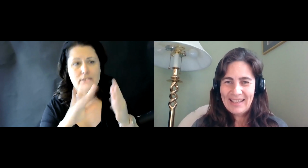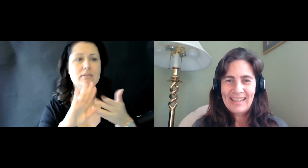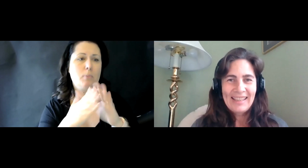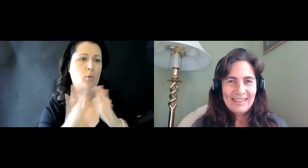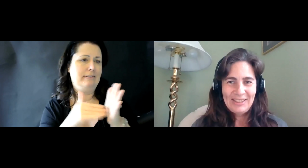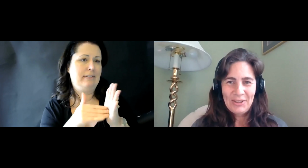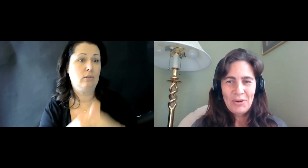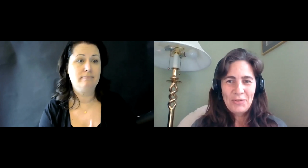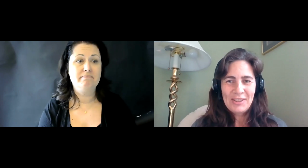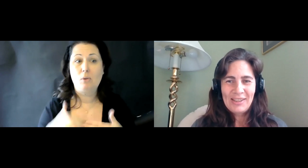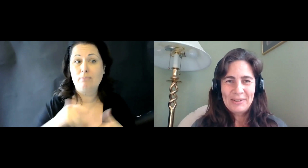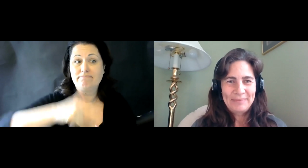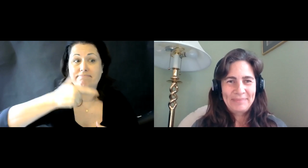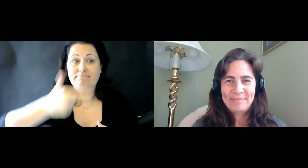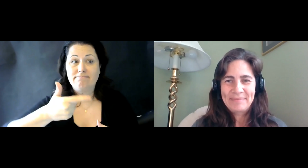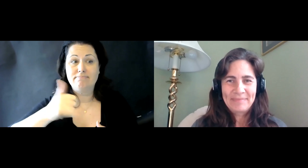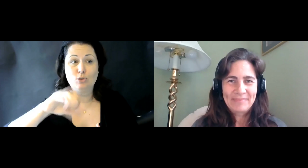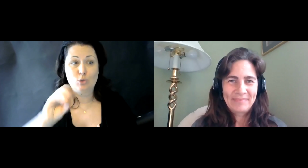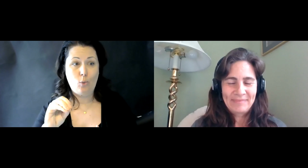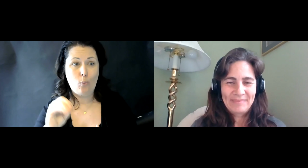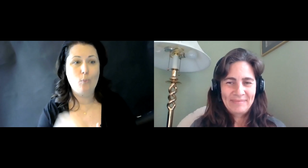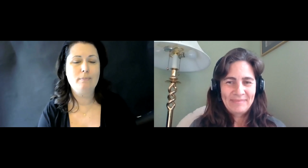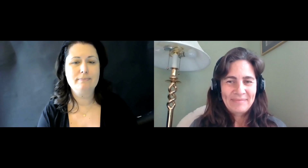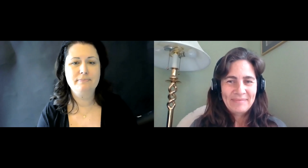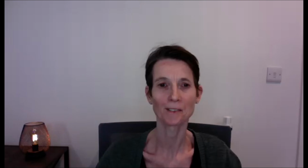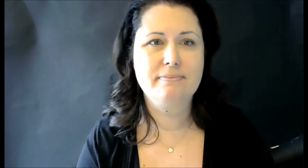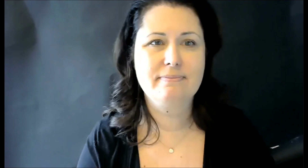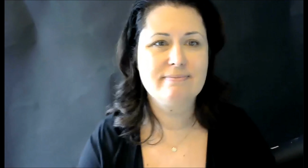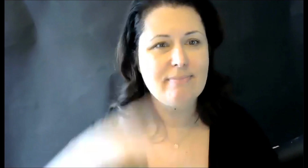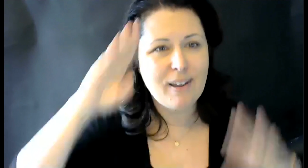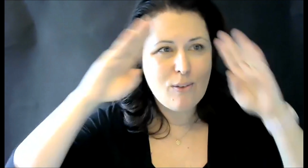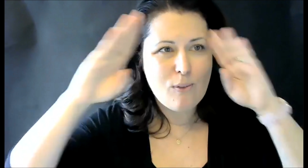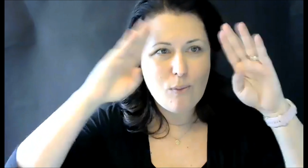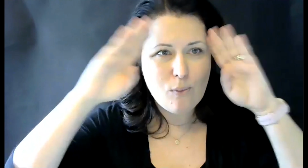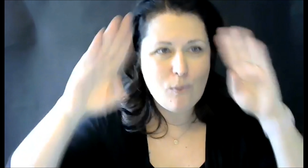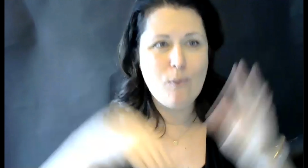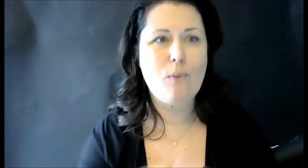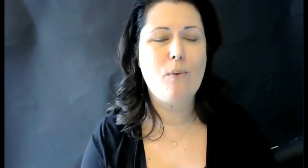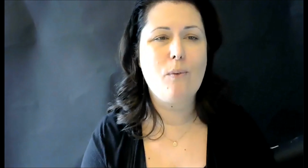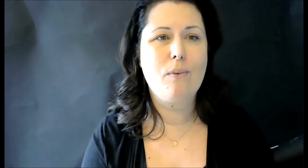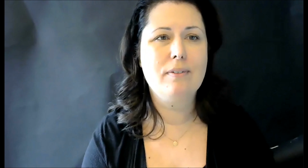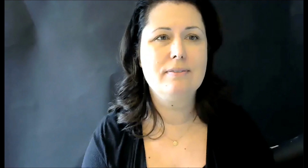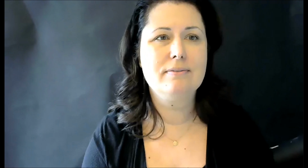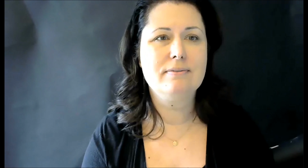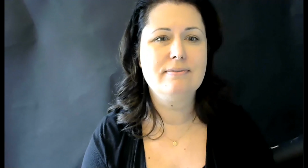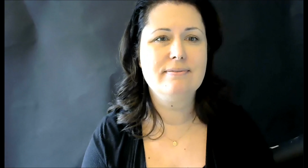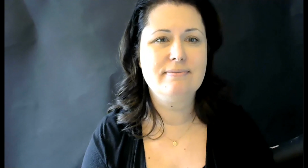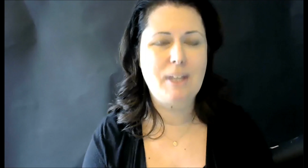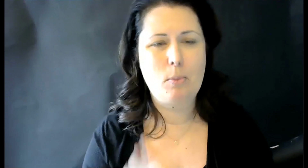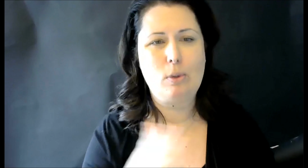about that. Jo, over to you. Hi, everyone. Right, I'm going to attempt to share my screen.